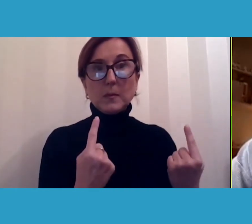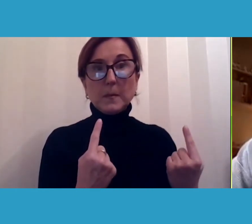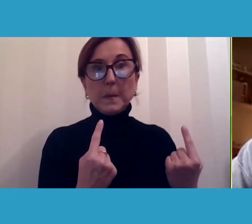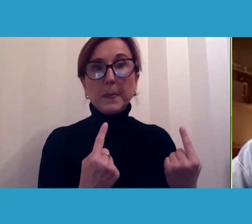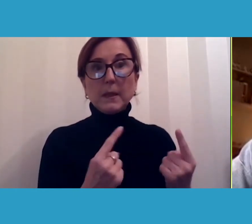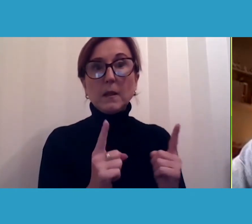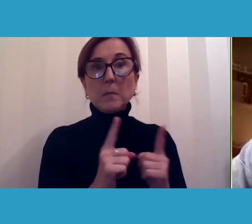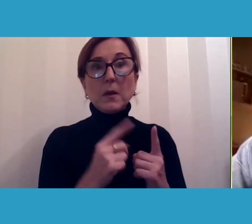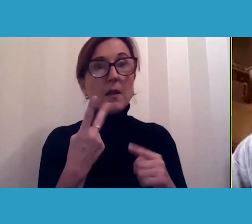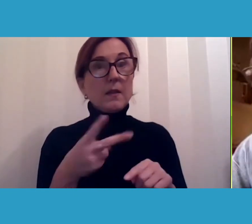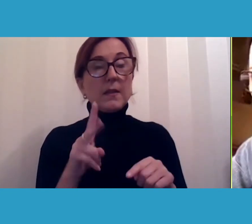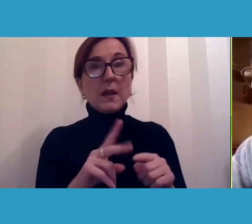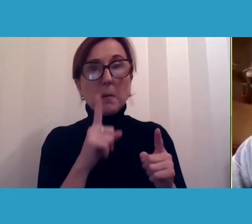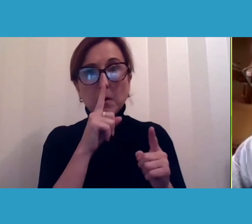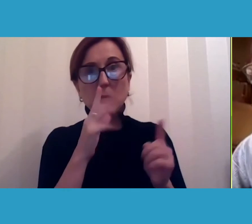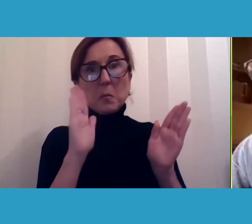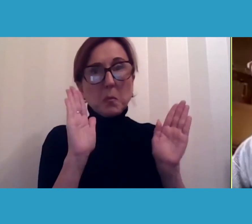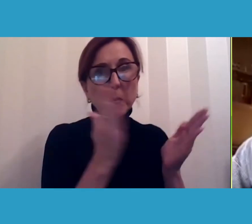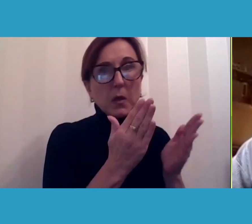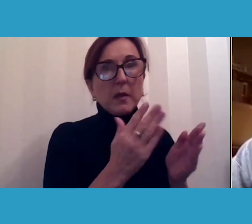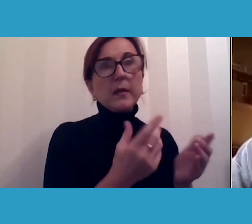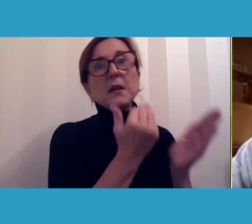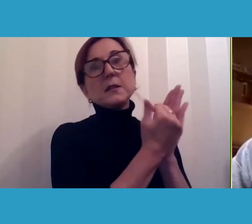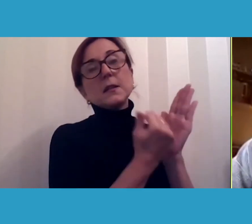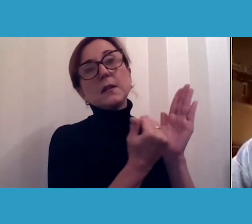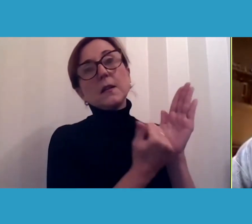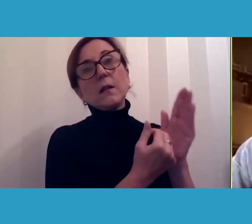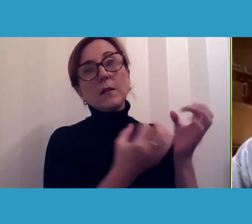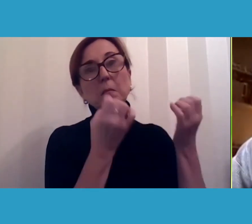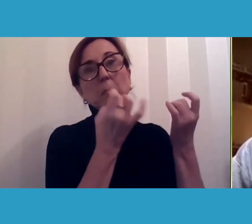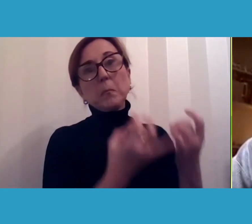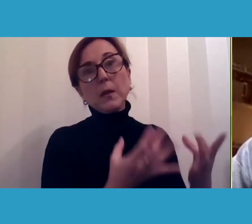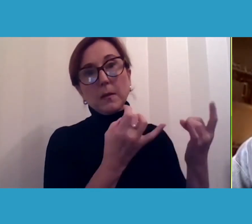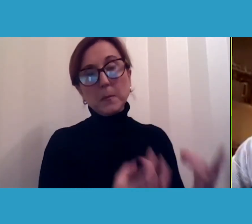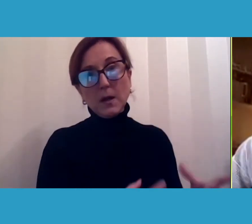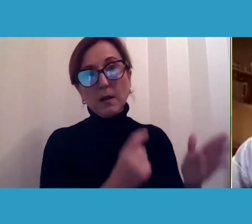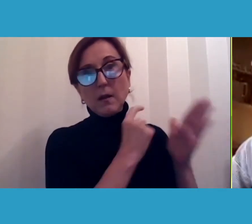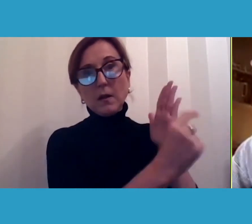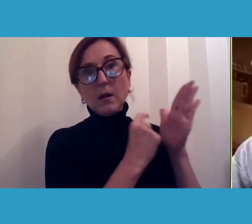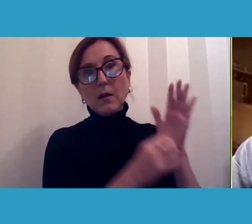the applicants. So if we looked very narrowly only at